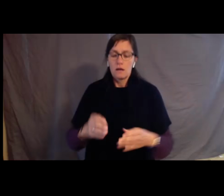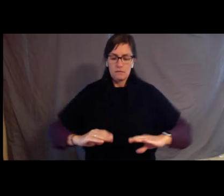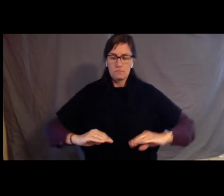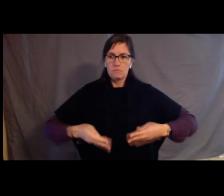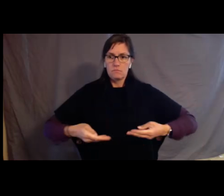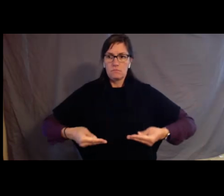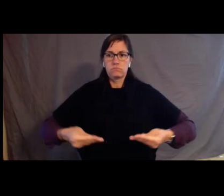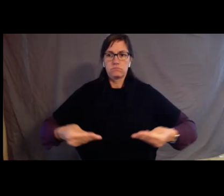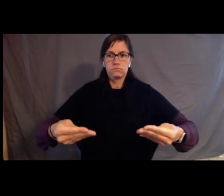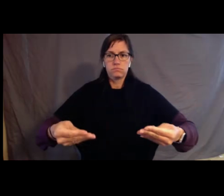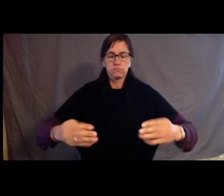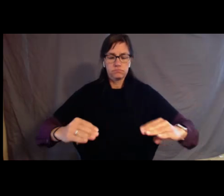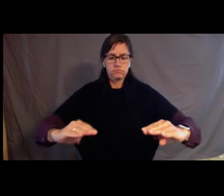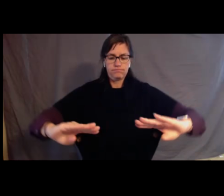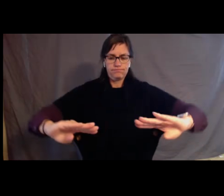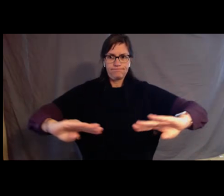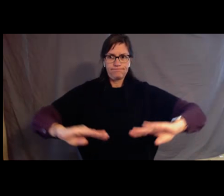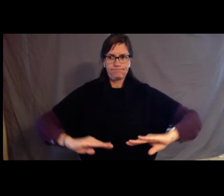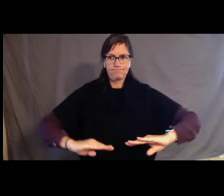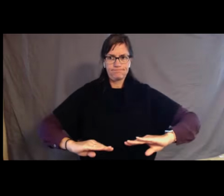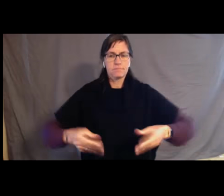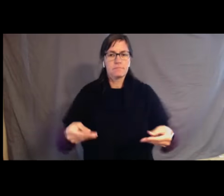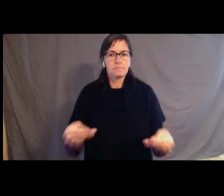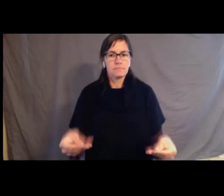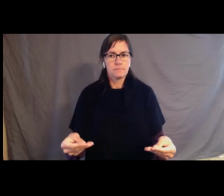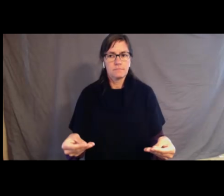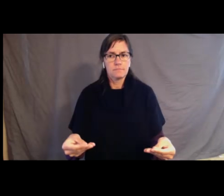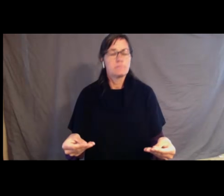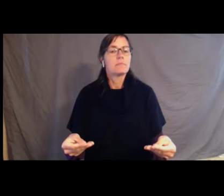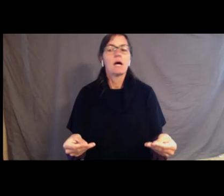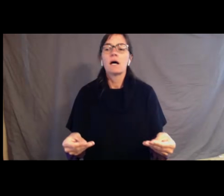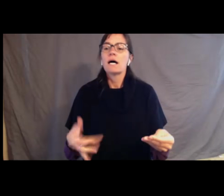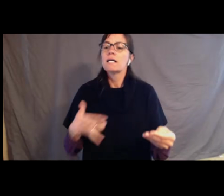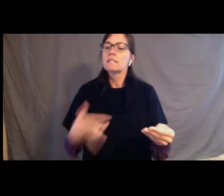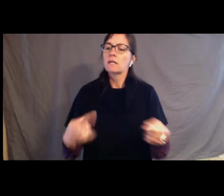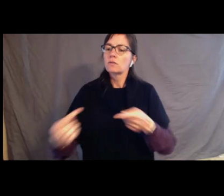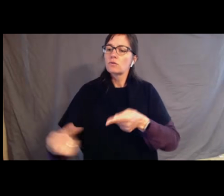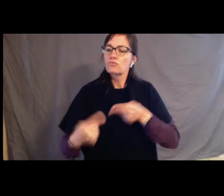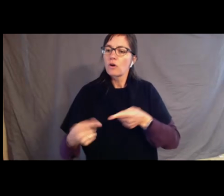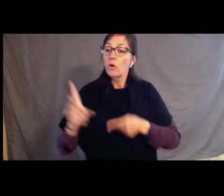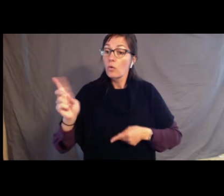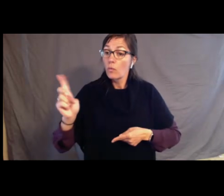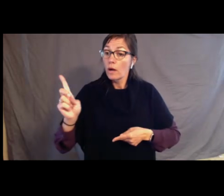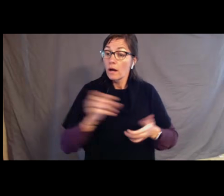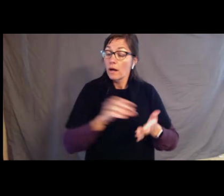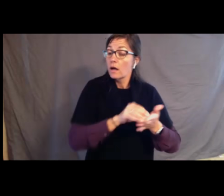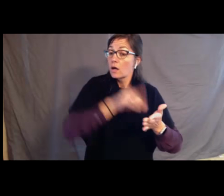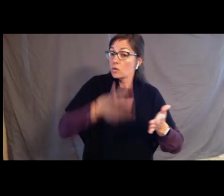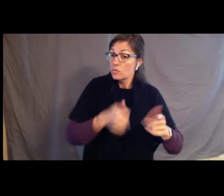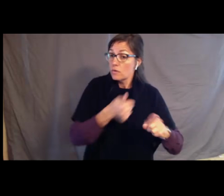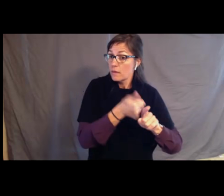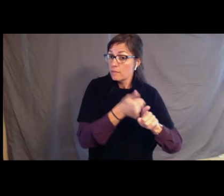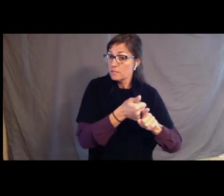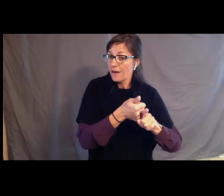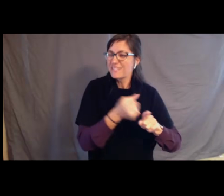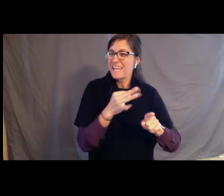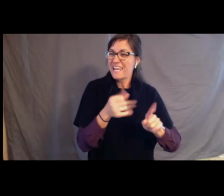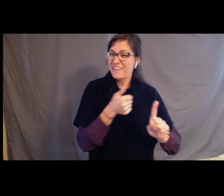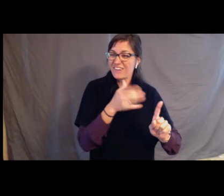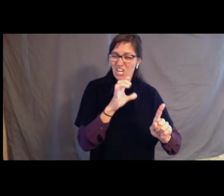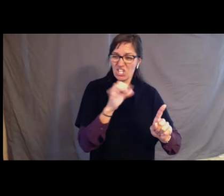of materials. The struggle often is the child's size and where they